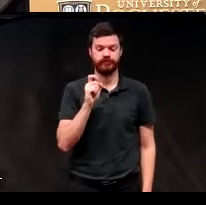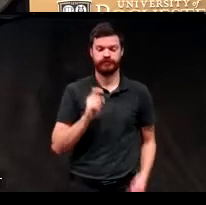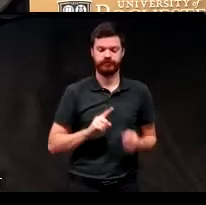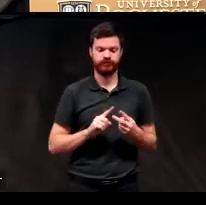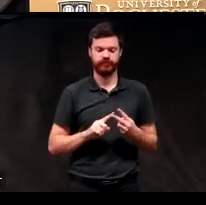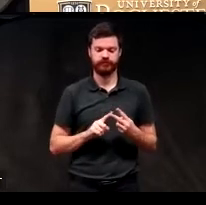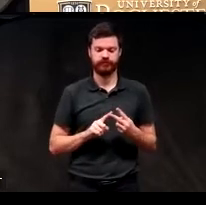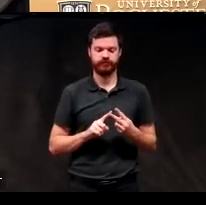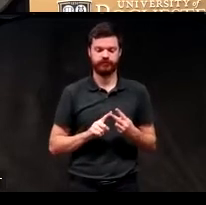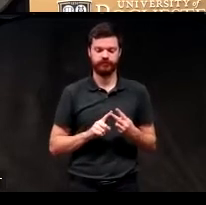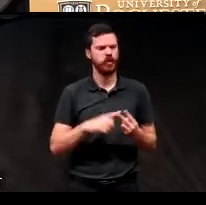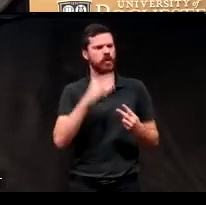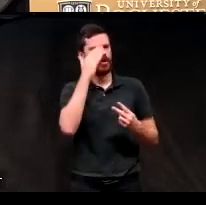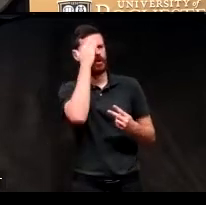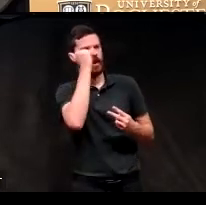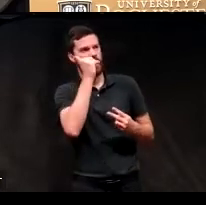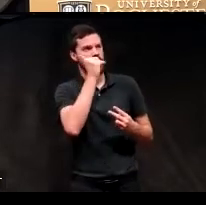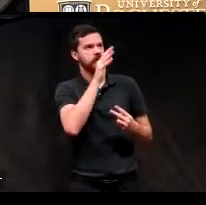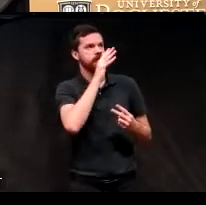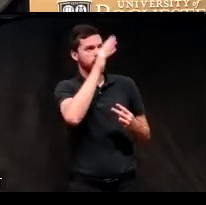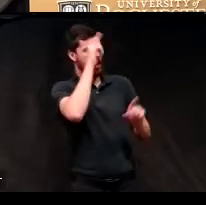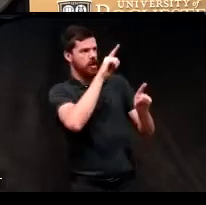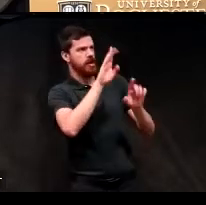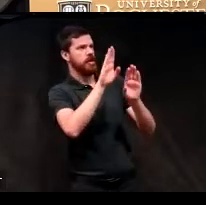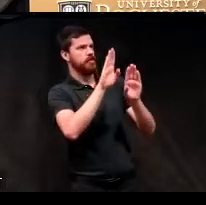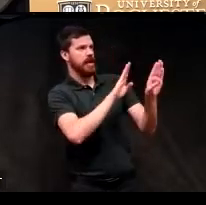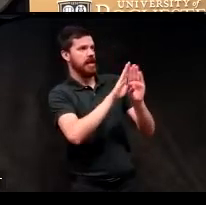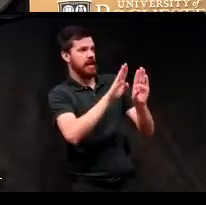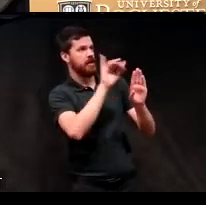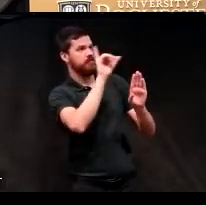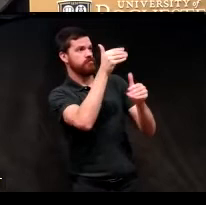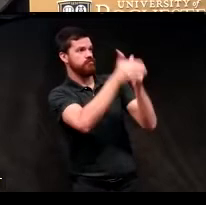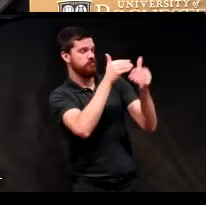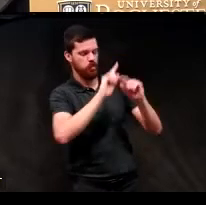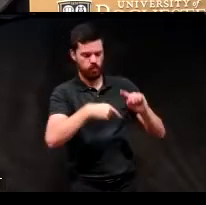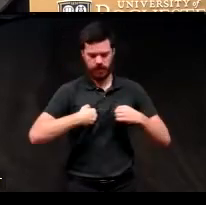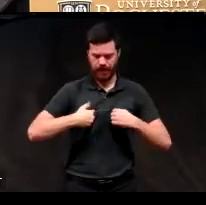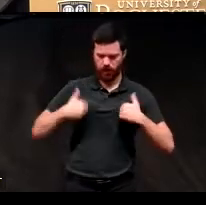Why do you believe your parent behaved the way they did when you were younger?